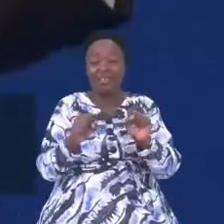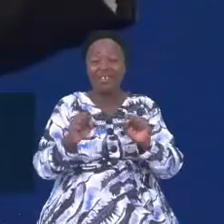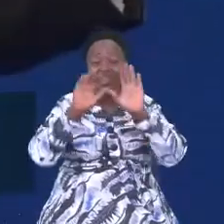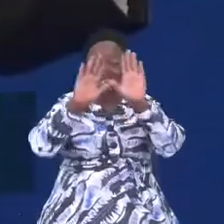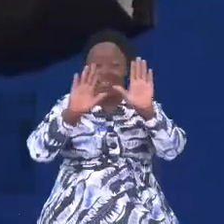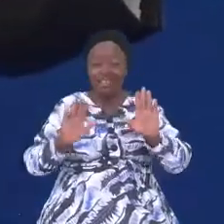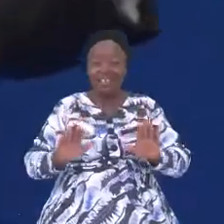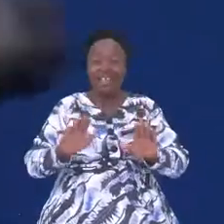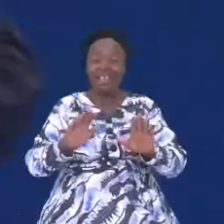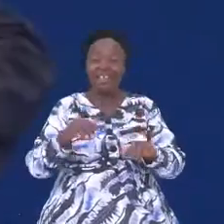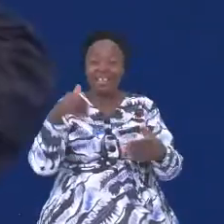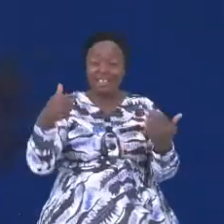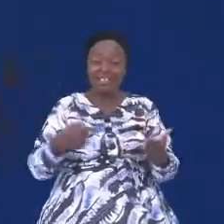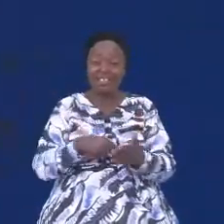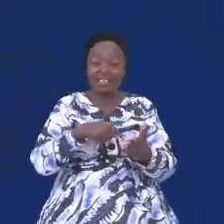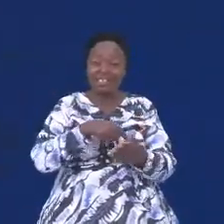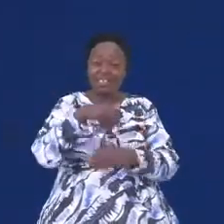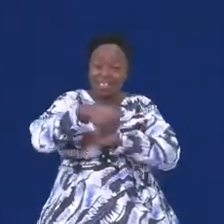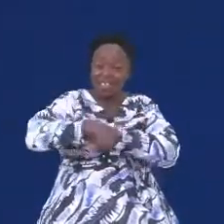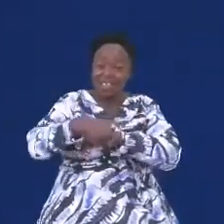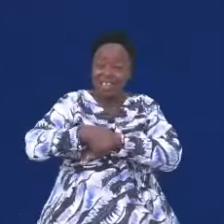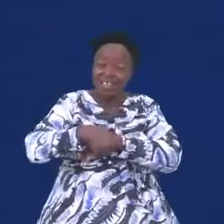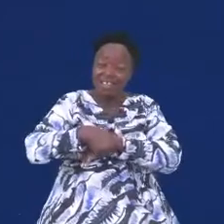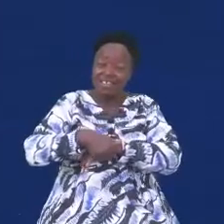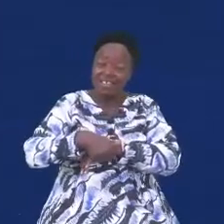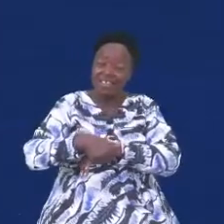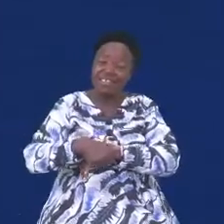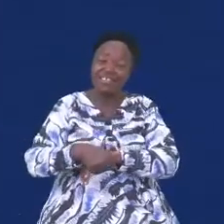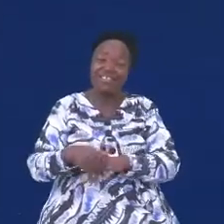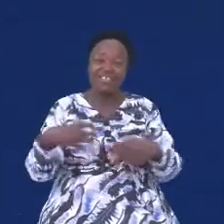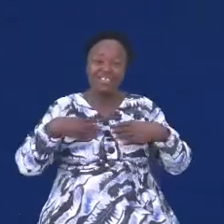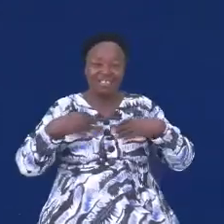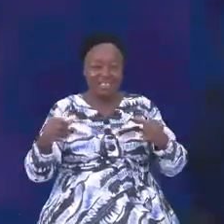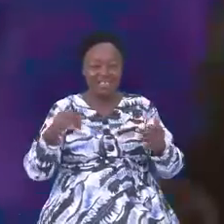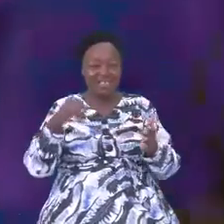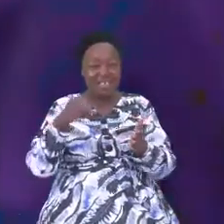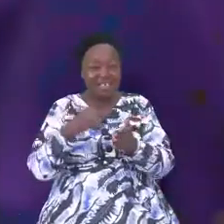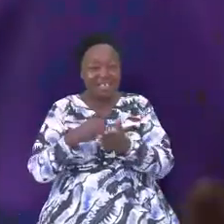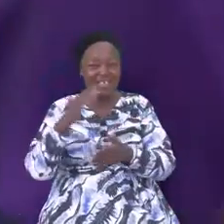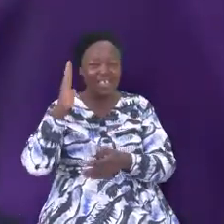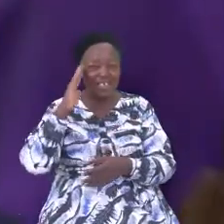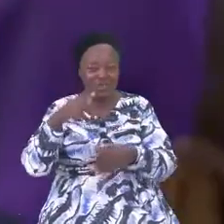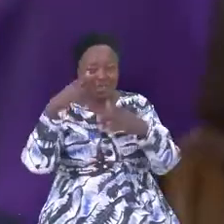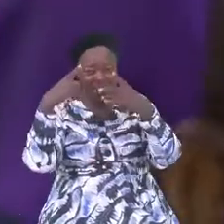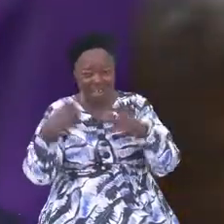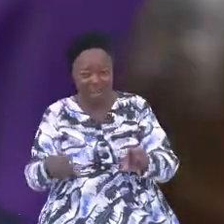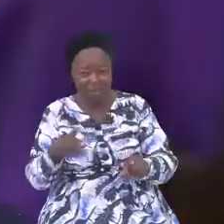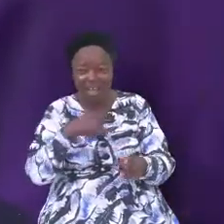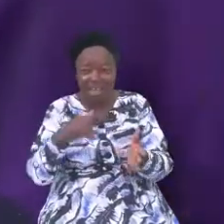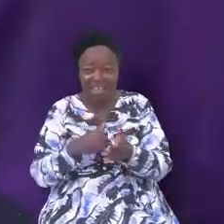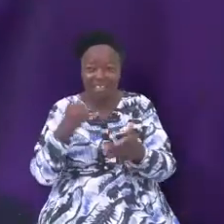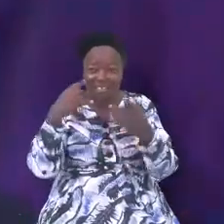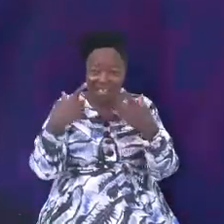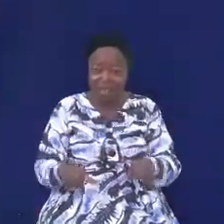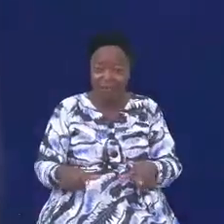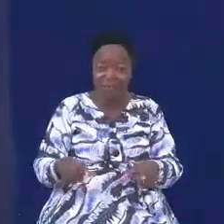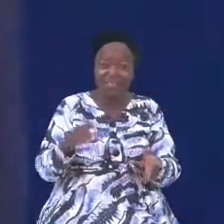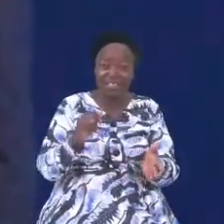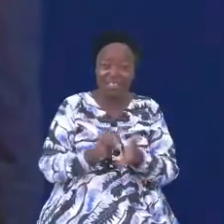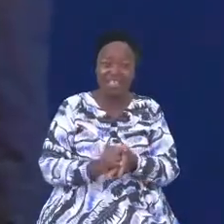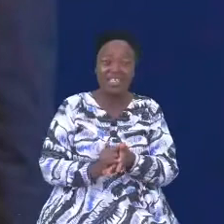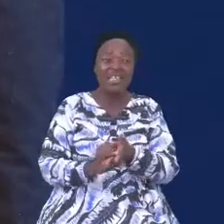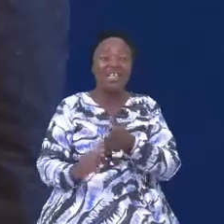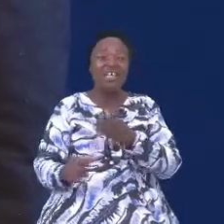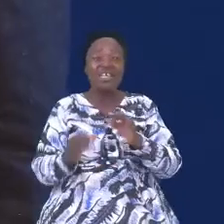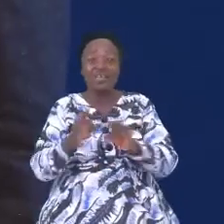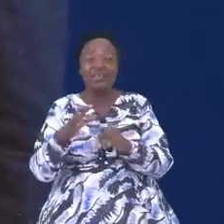Tonight, healing. It will come to pass. And it came to pass that if a serpent